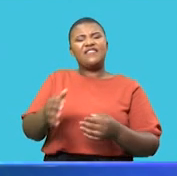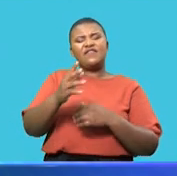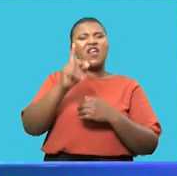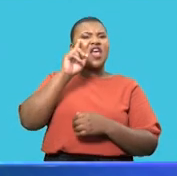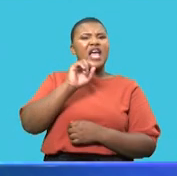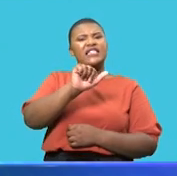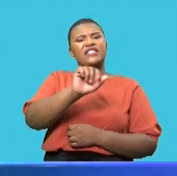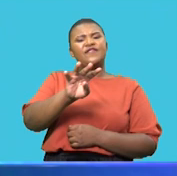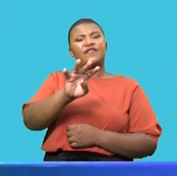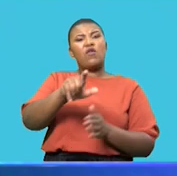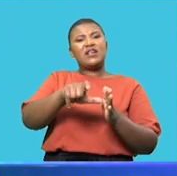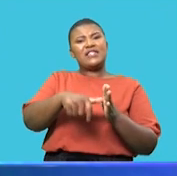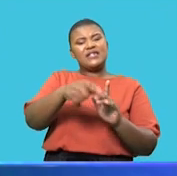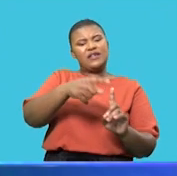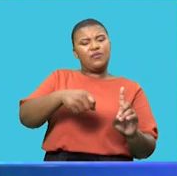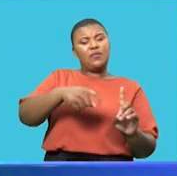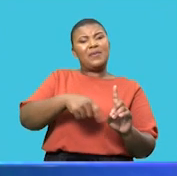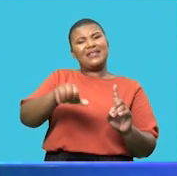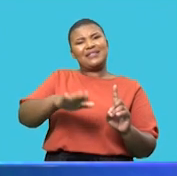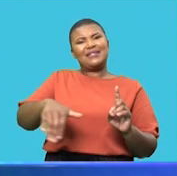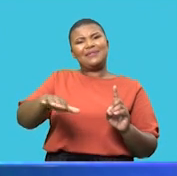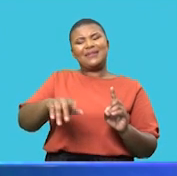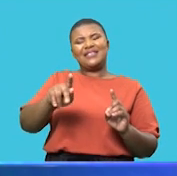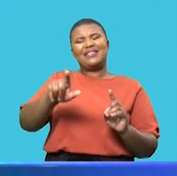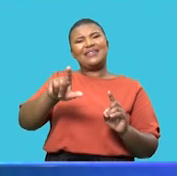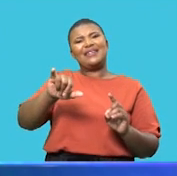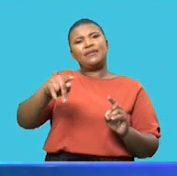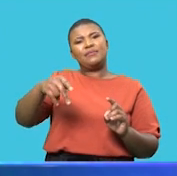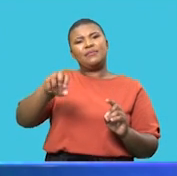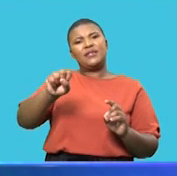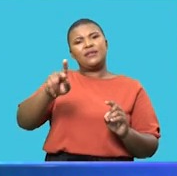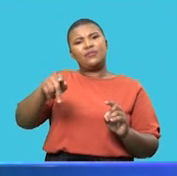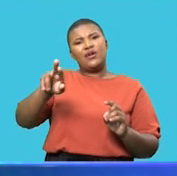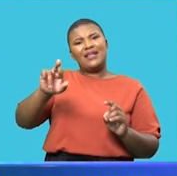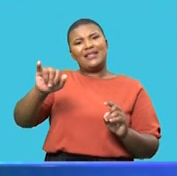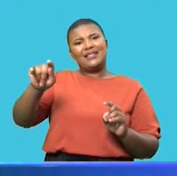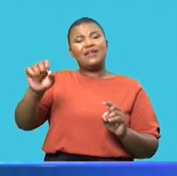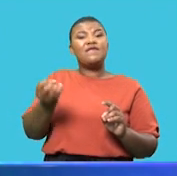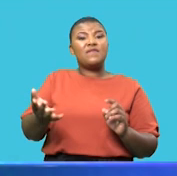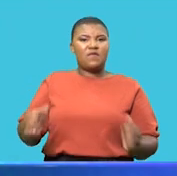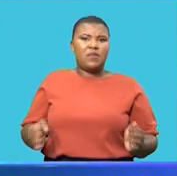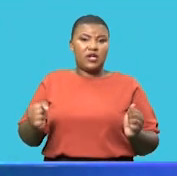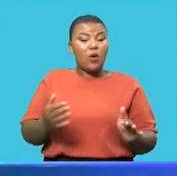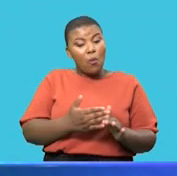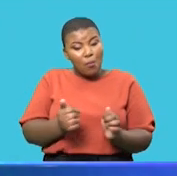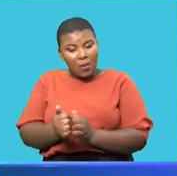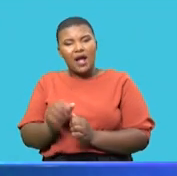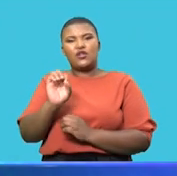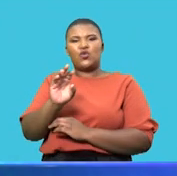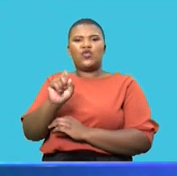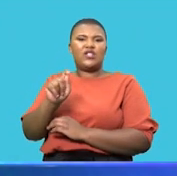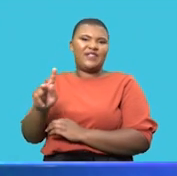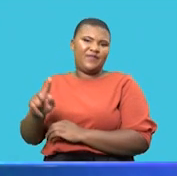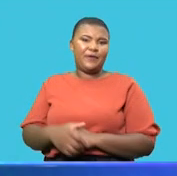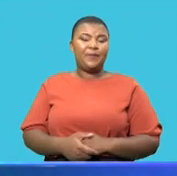disabled Jane Baza from Klipspruit through the Asizanini Community Initiative in partnership with Soweto TV. Now, the initiative has been helping